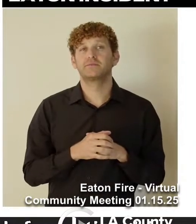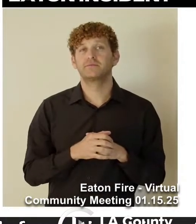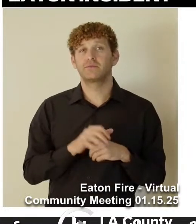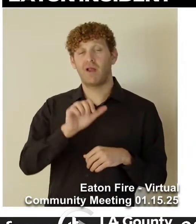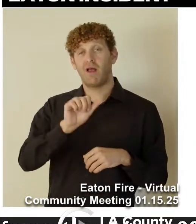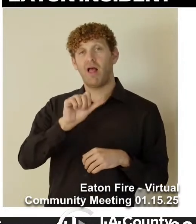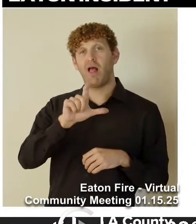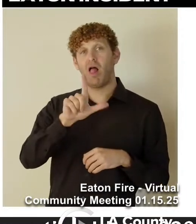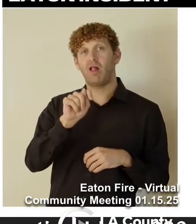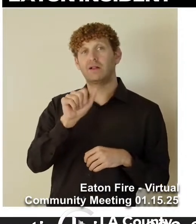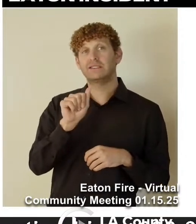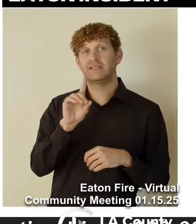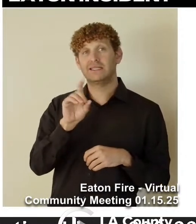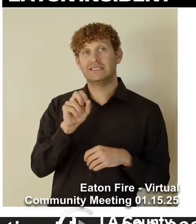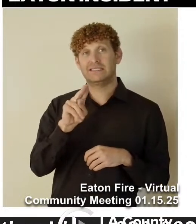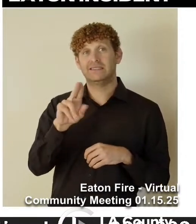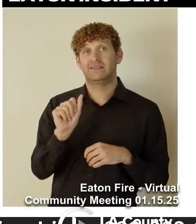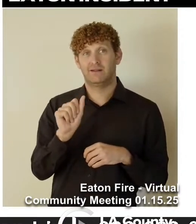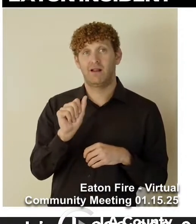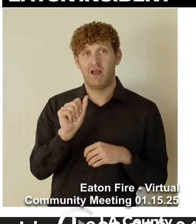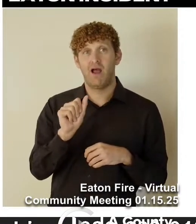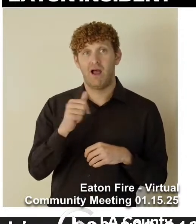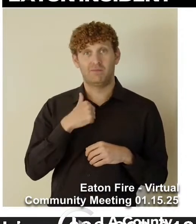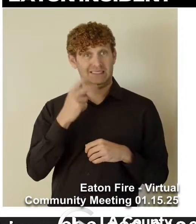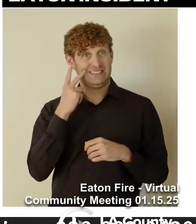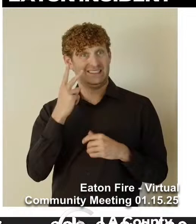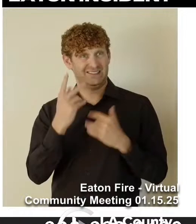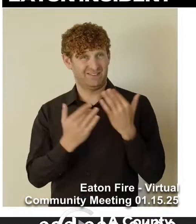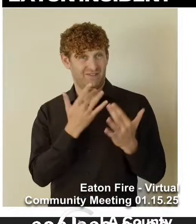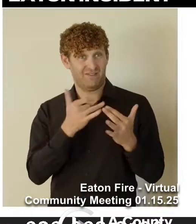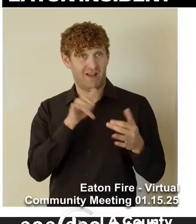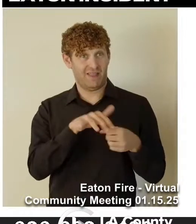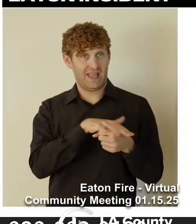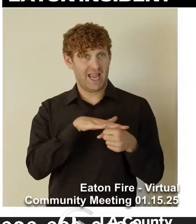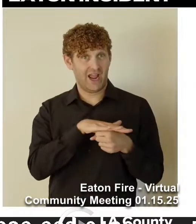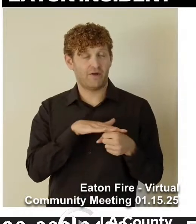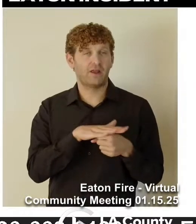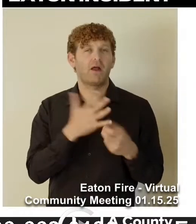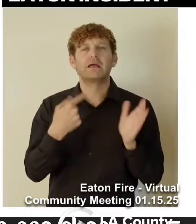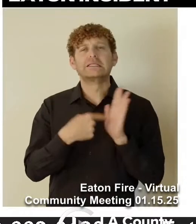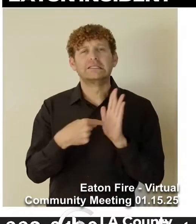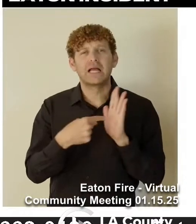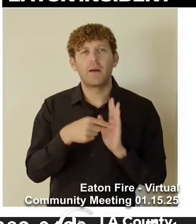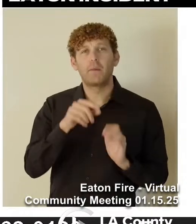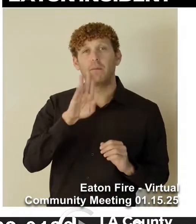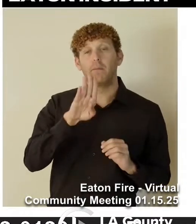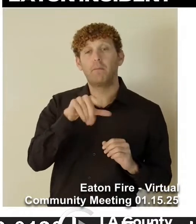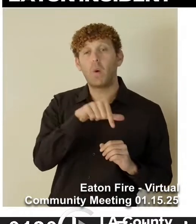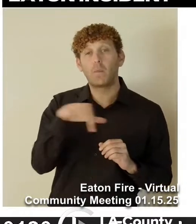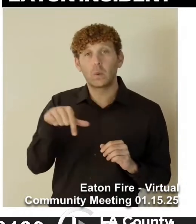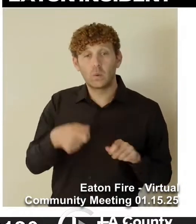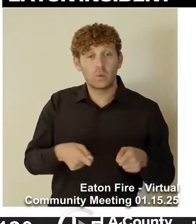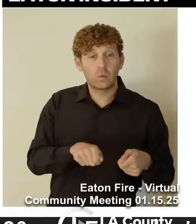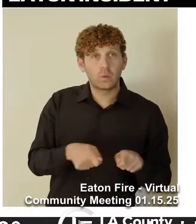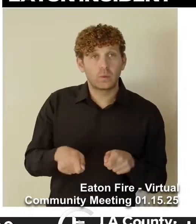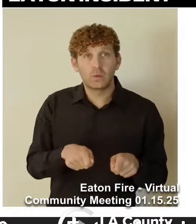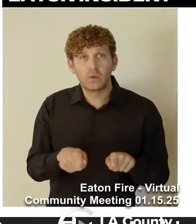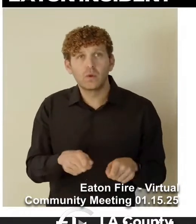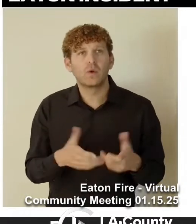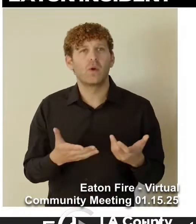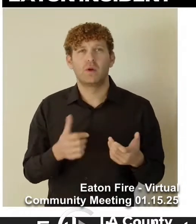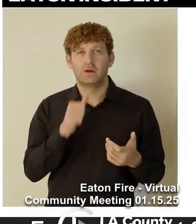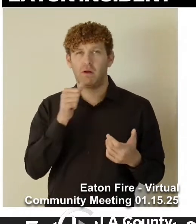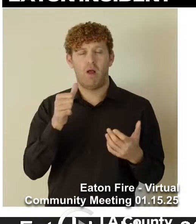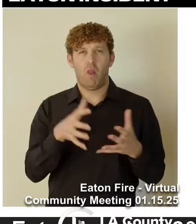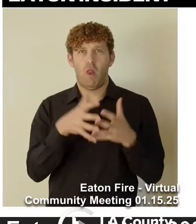I compared it yesterday to something like probably like barbecue pits or something. It's not putting off a lot of smoke, but it